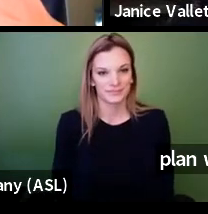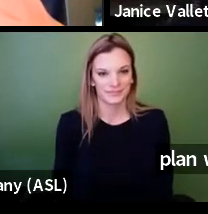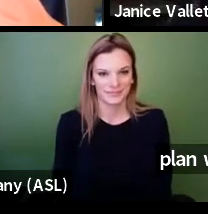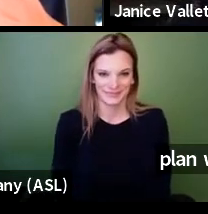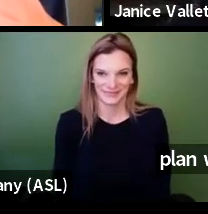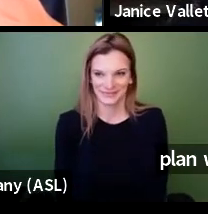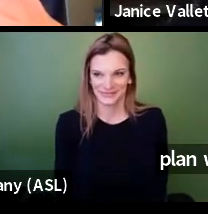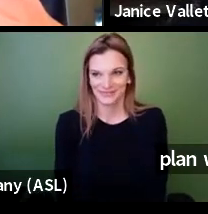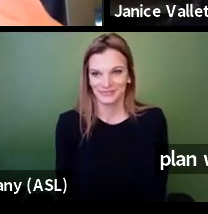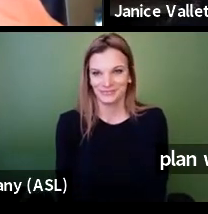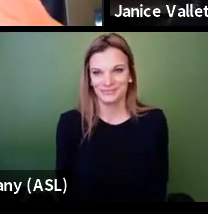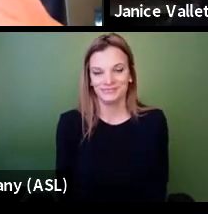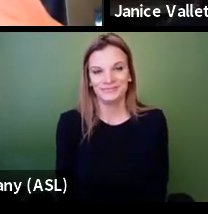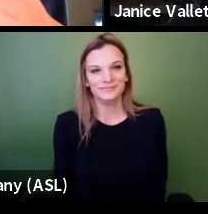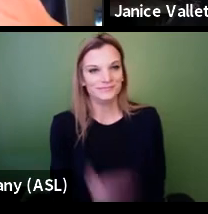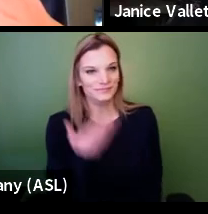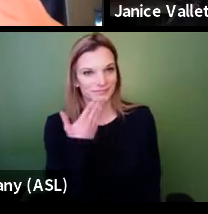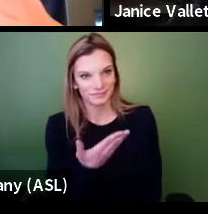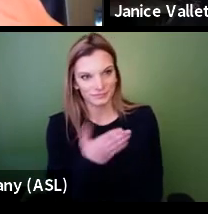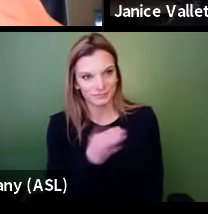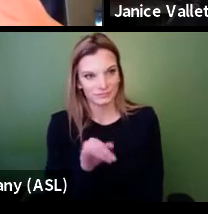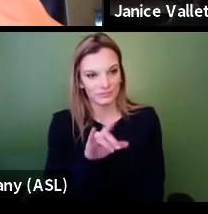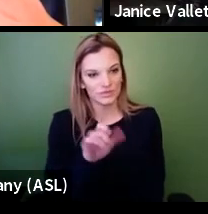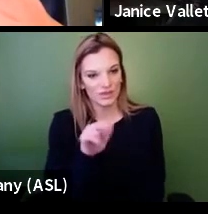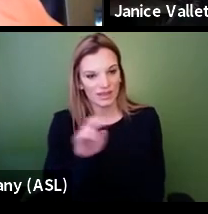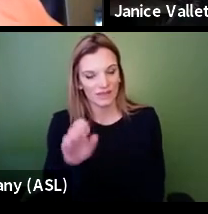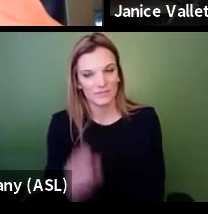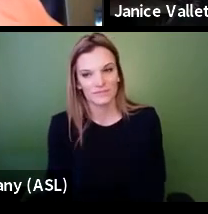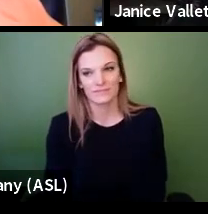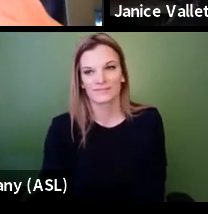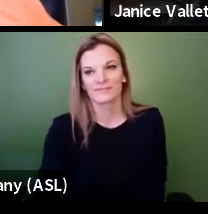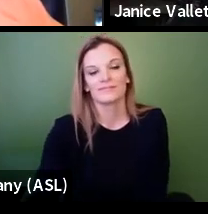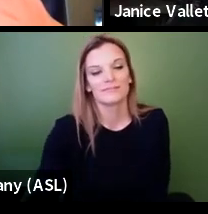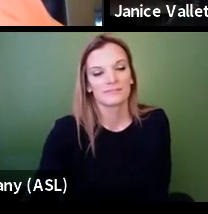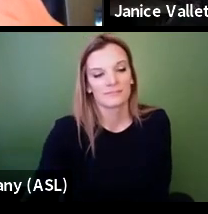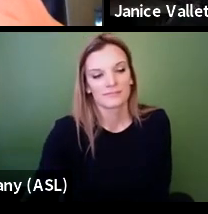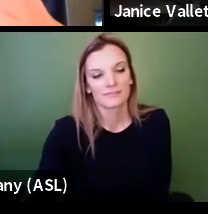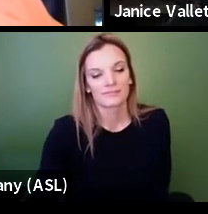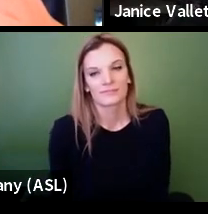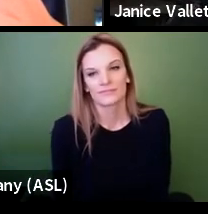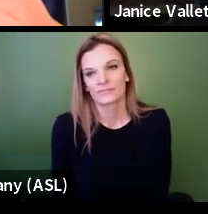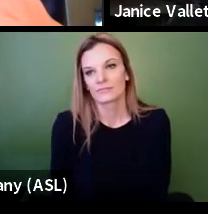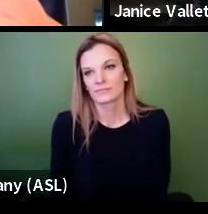All right, thank you, Julianne. All right.